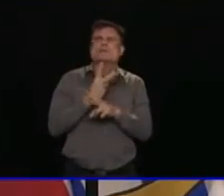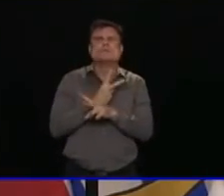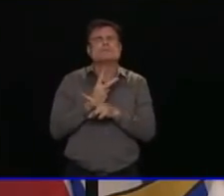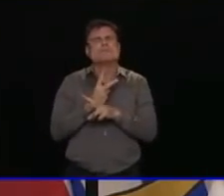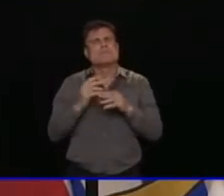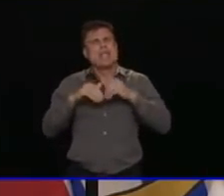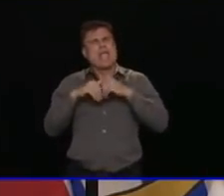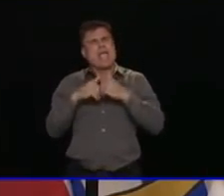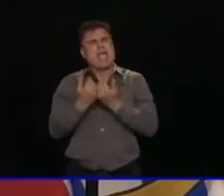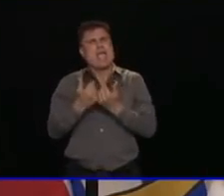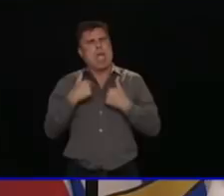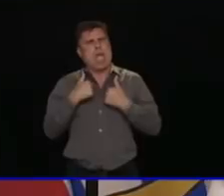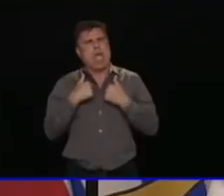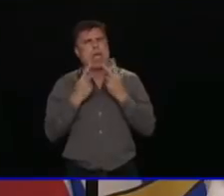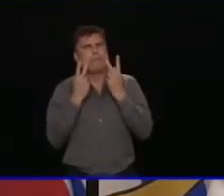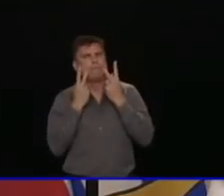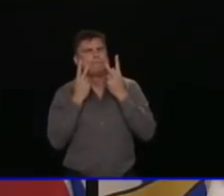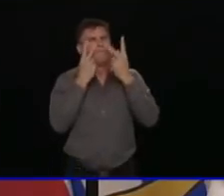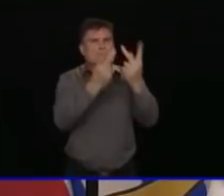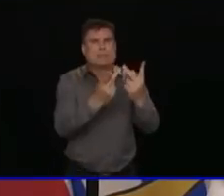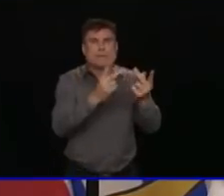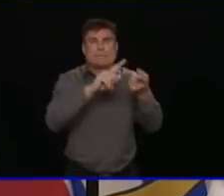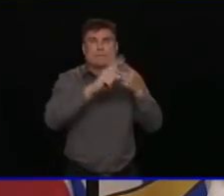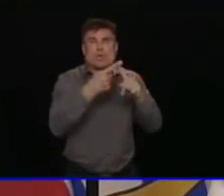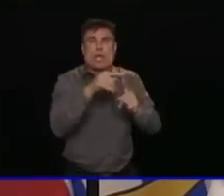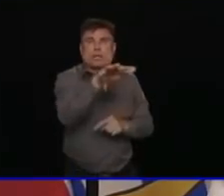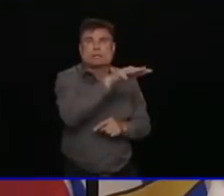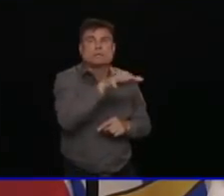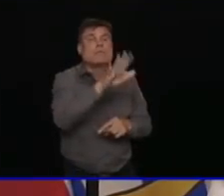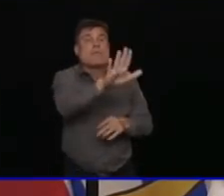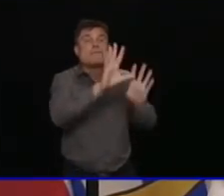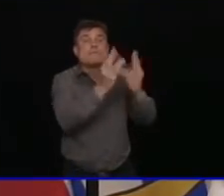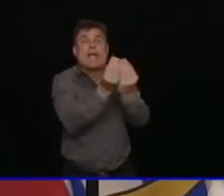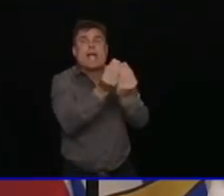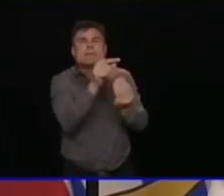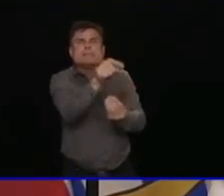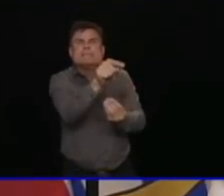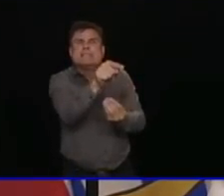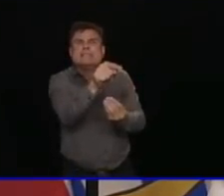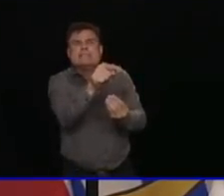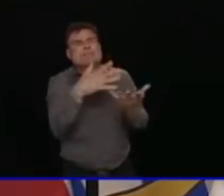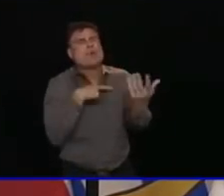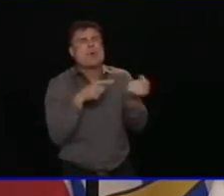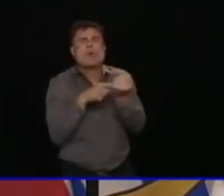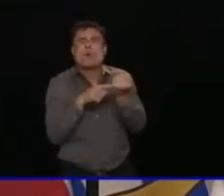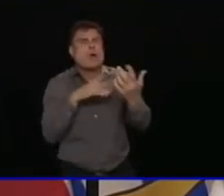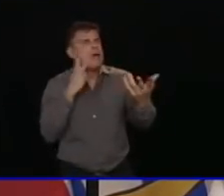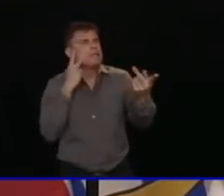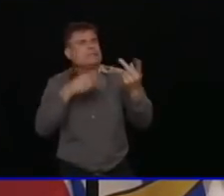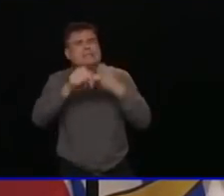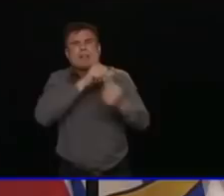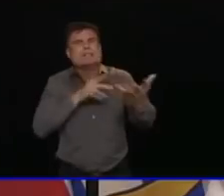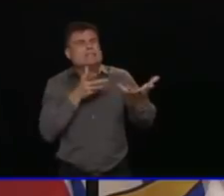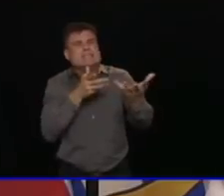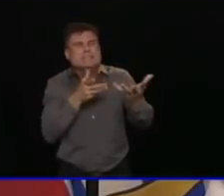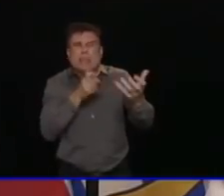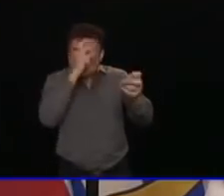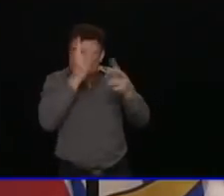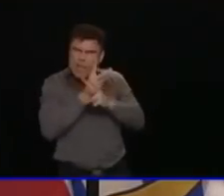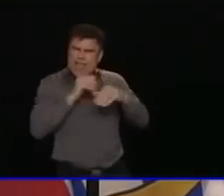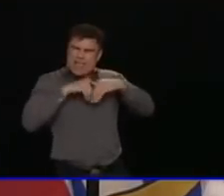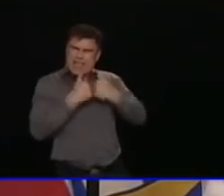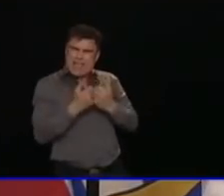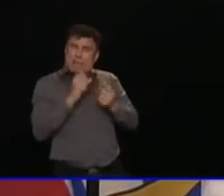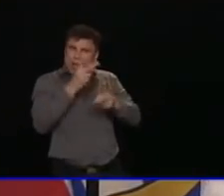Tanya Fletcher, CBC. Oh, hi, Dr. Henry. Just based on Twitter, a lot of people seem rather alarmed at this